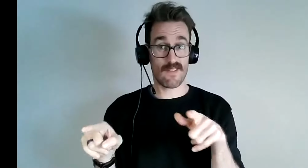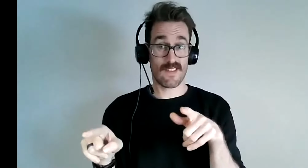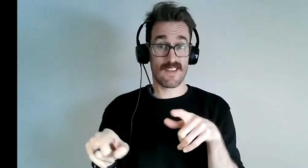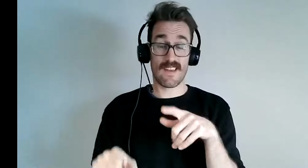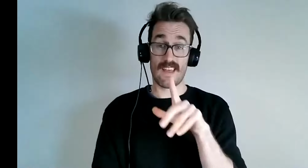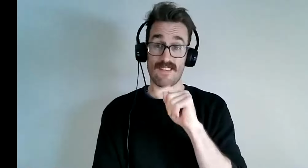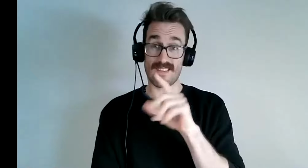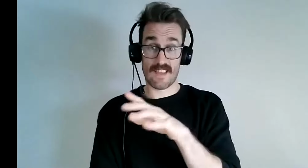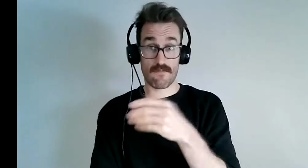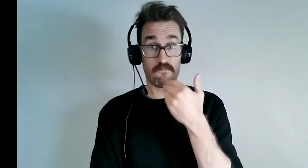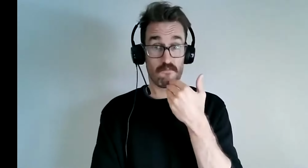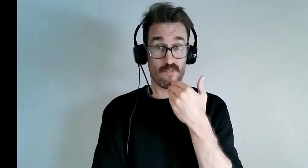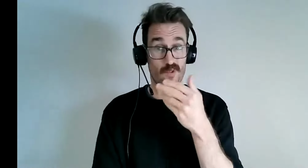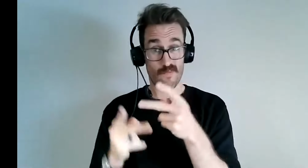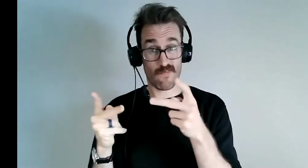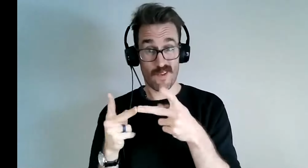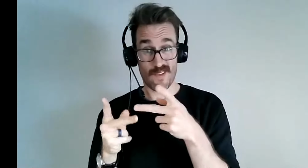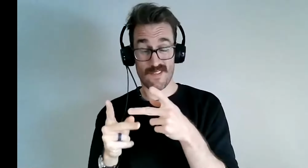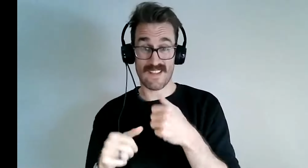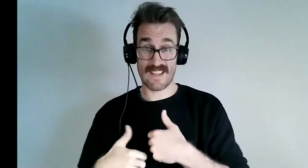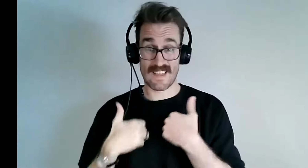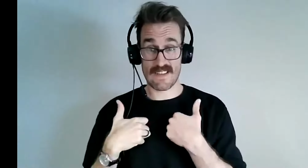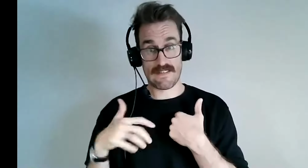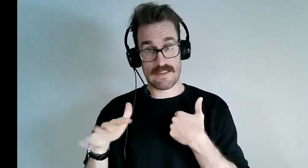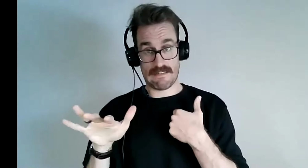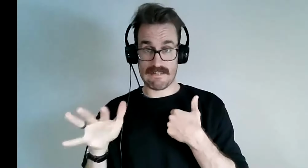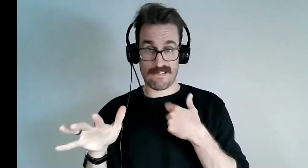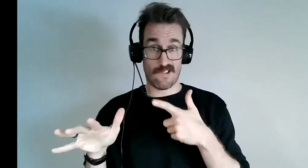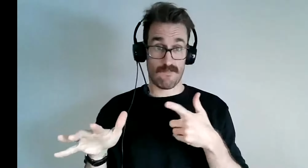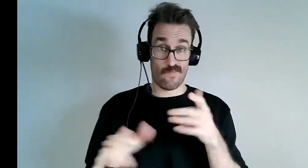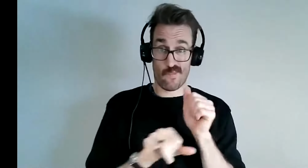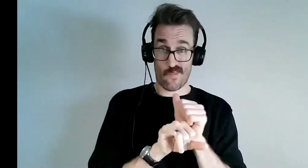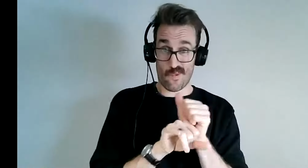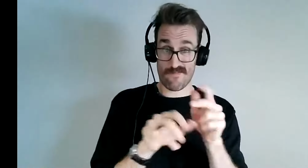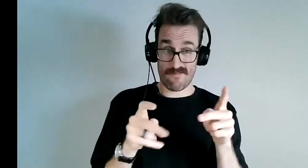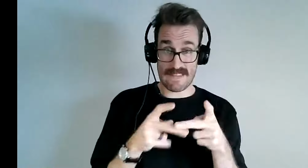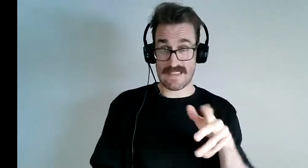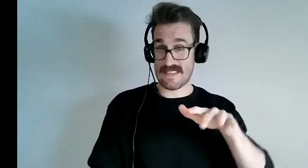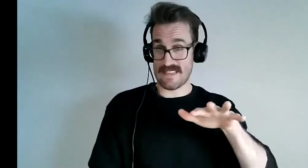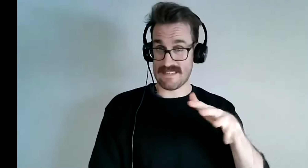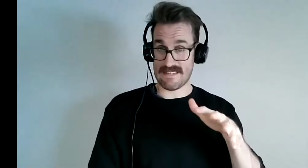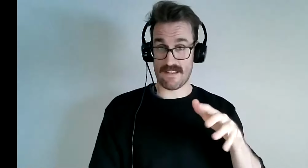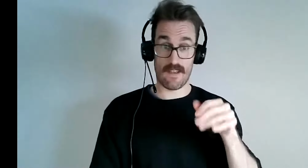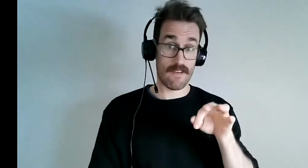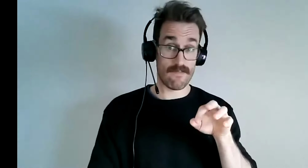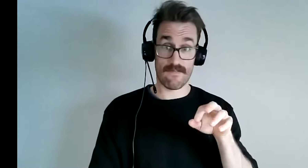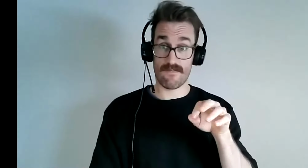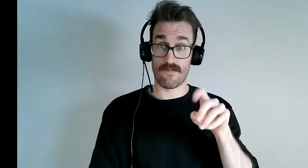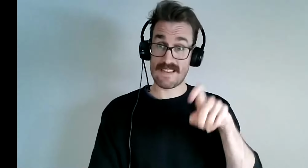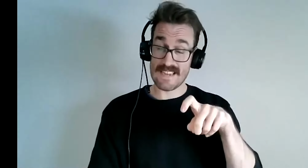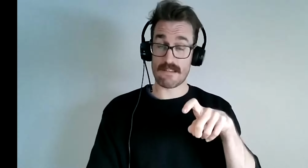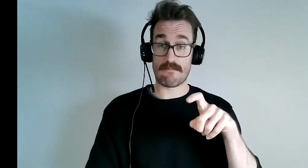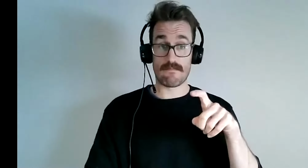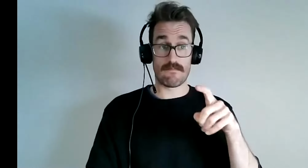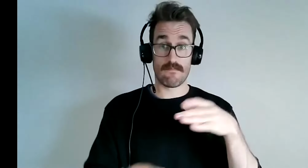it not being a good place to work. And Margaret Gillis just said that unless we address those two key indicators, is it a